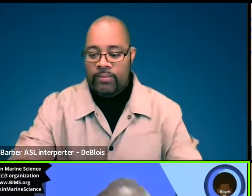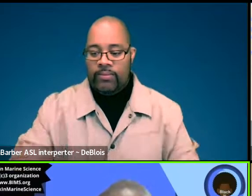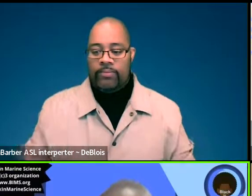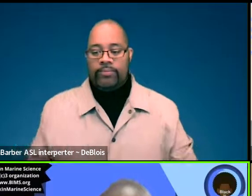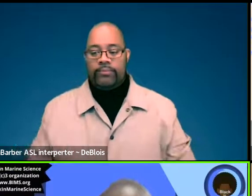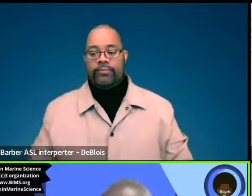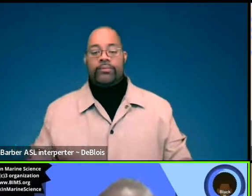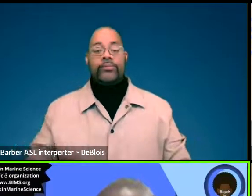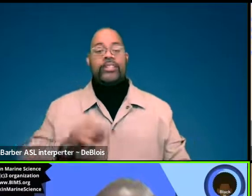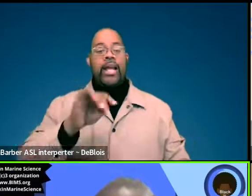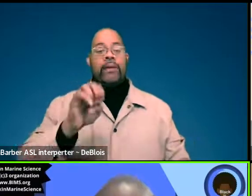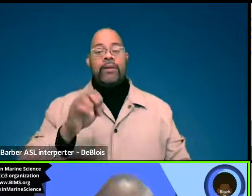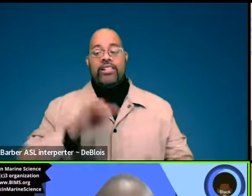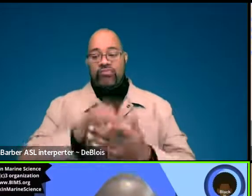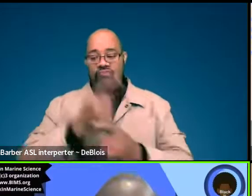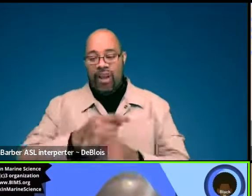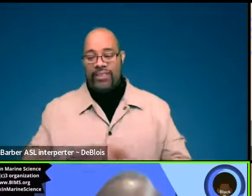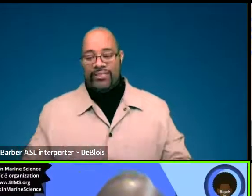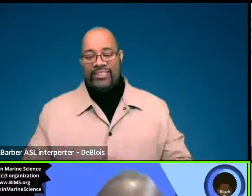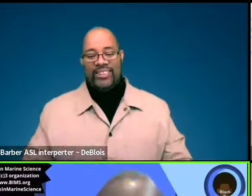yes, yes. Jamie is correct.